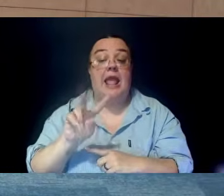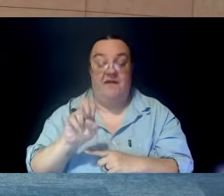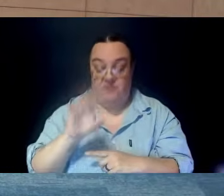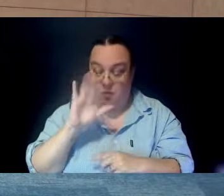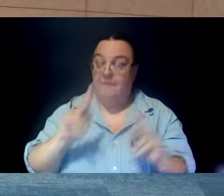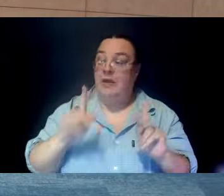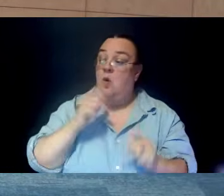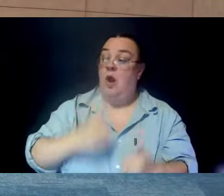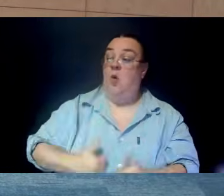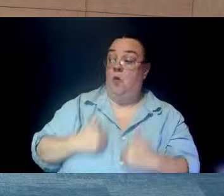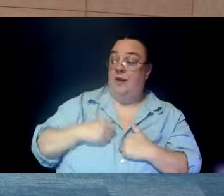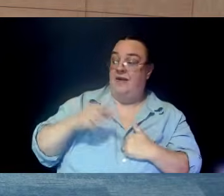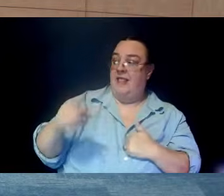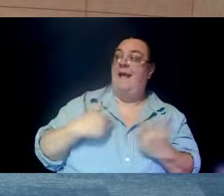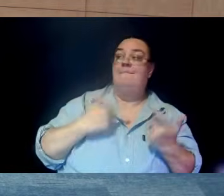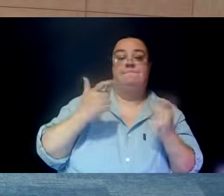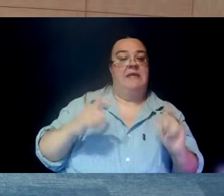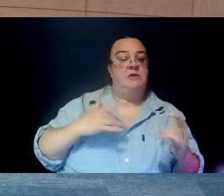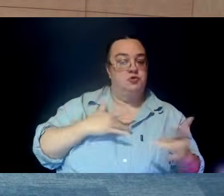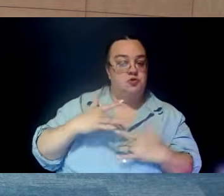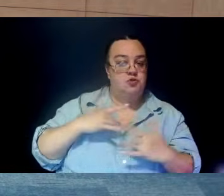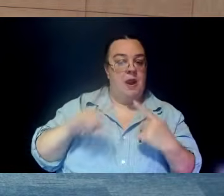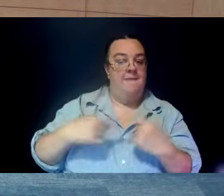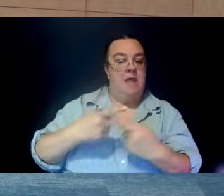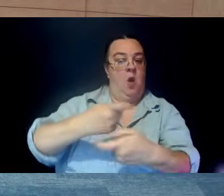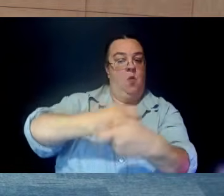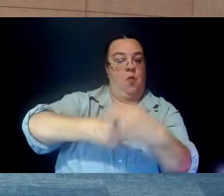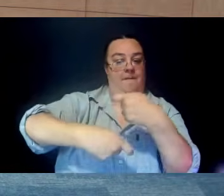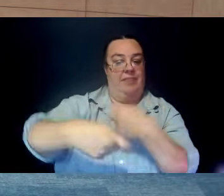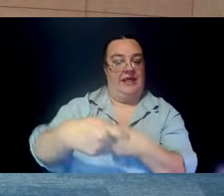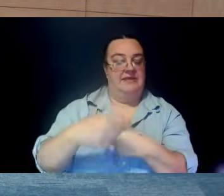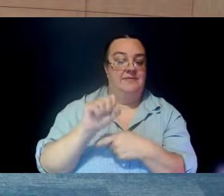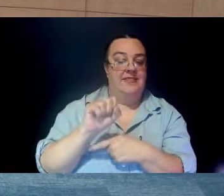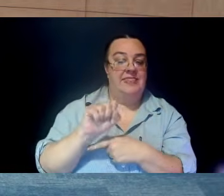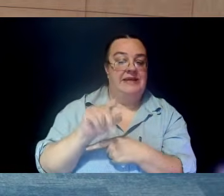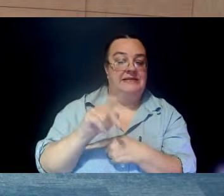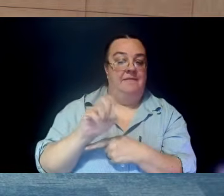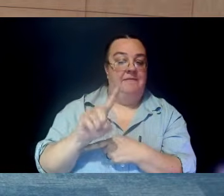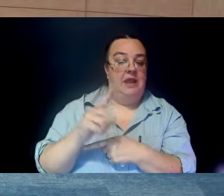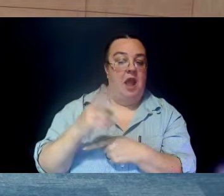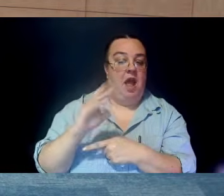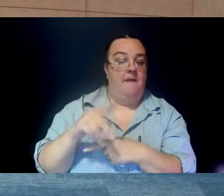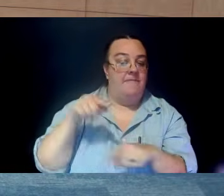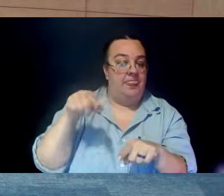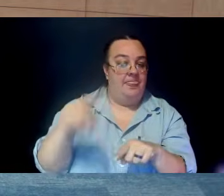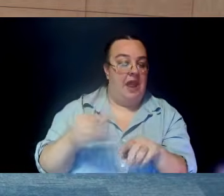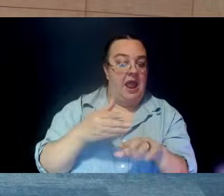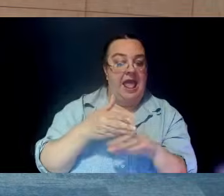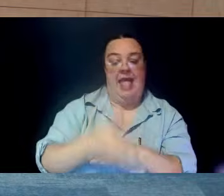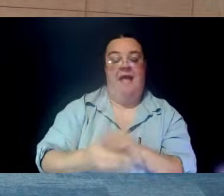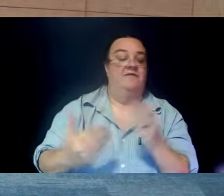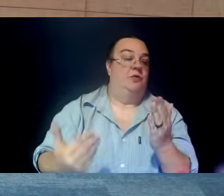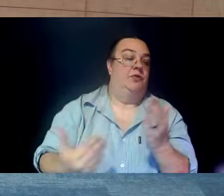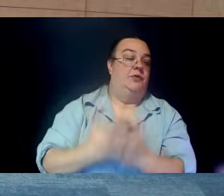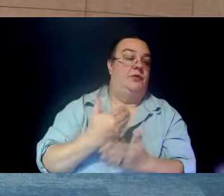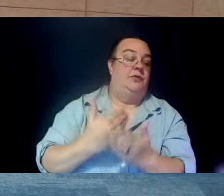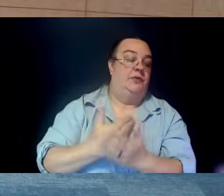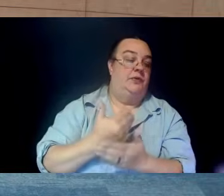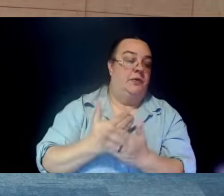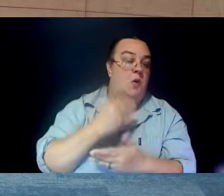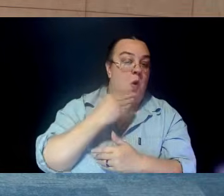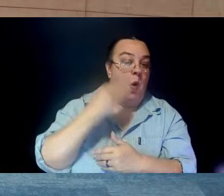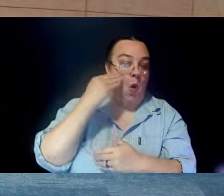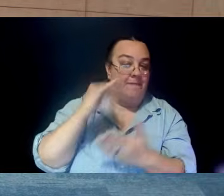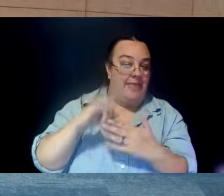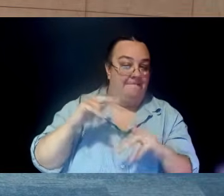Avenue has major concerns about the replacement of the speed hump that's there after the new home that was built,